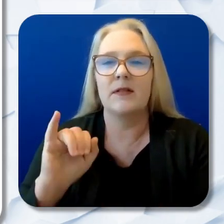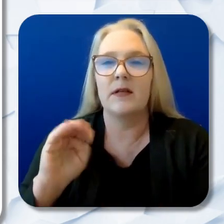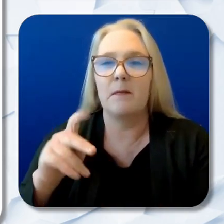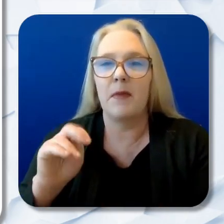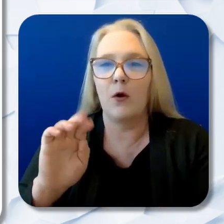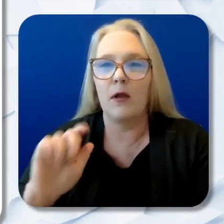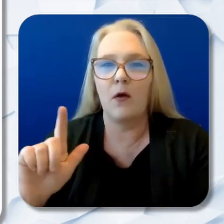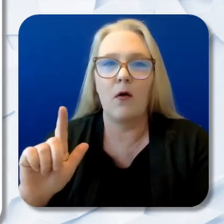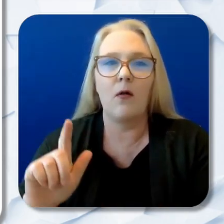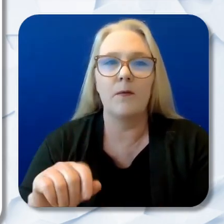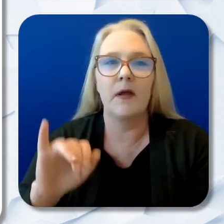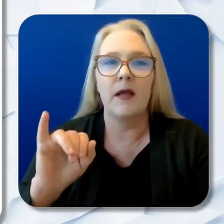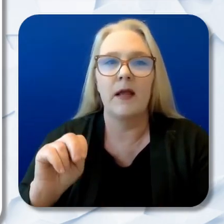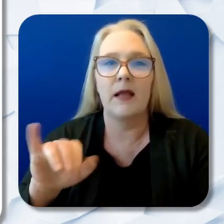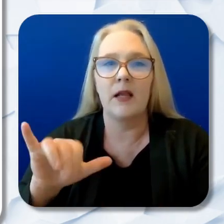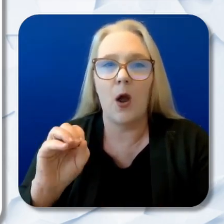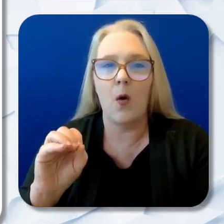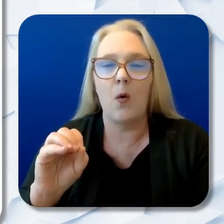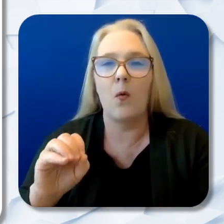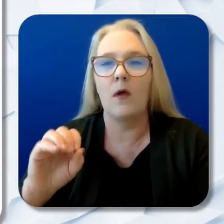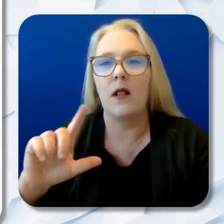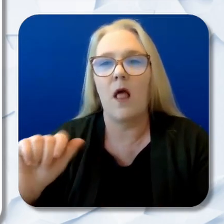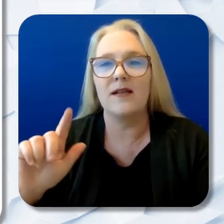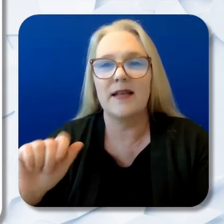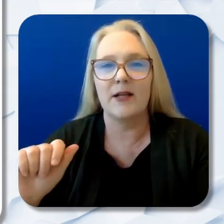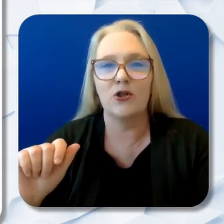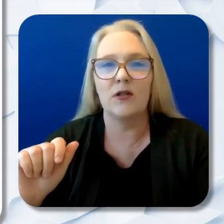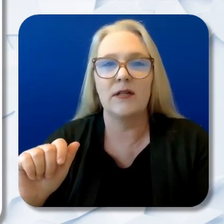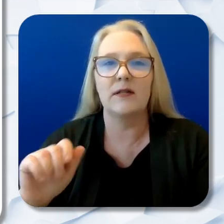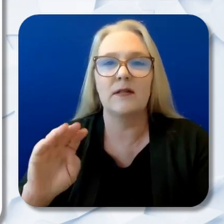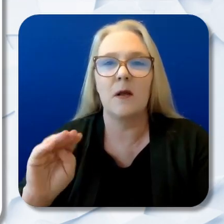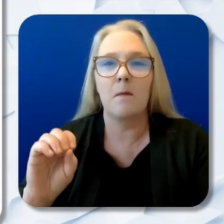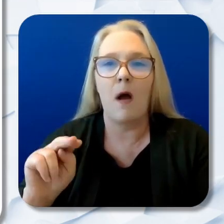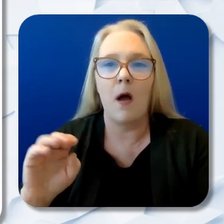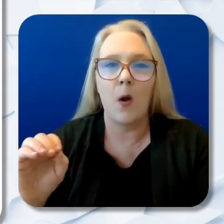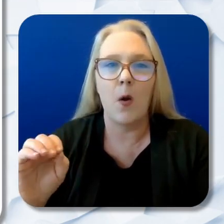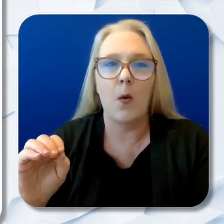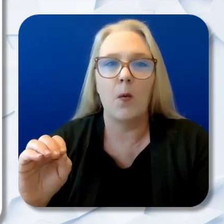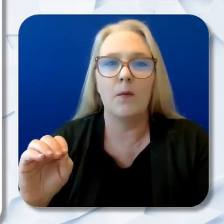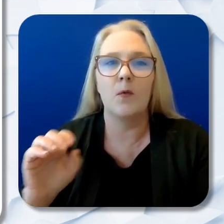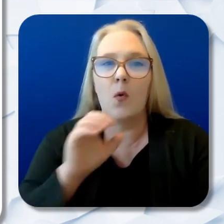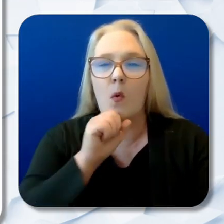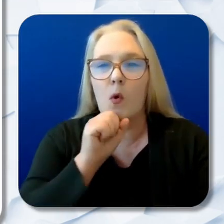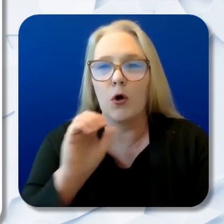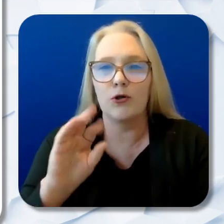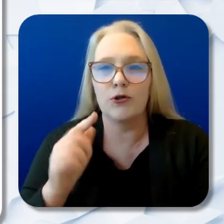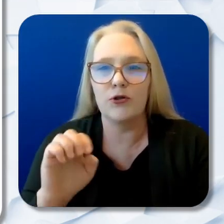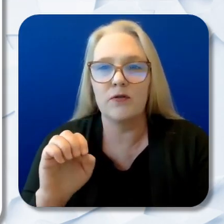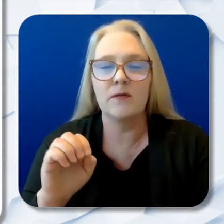Imperial, Inyo, Los Angeles, Mono,